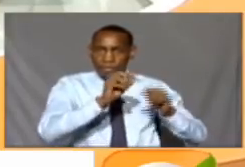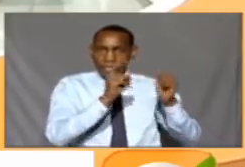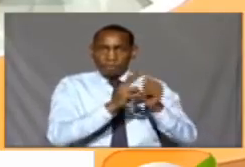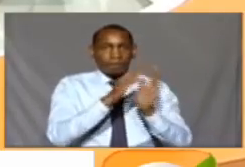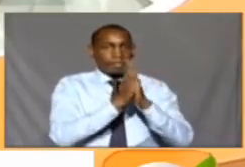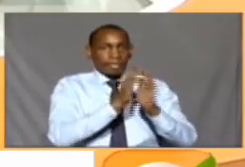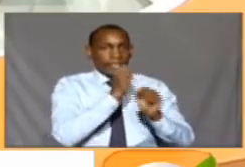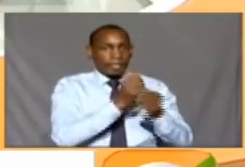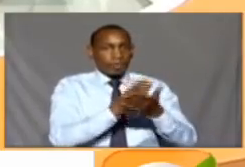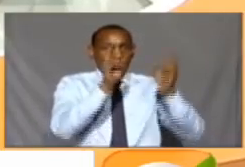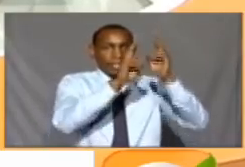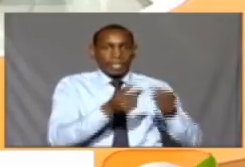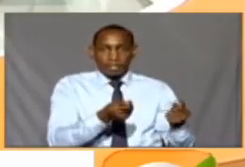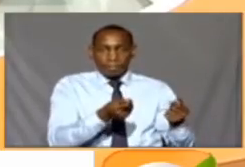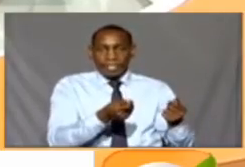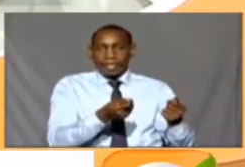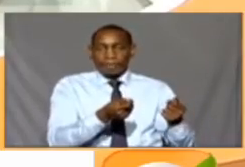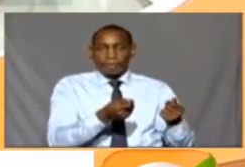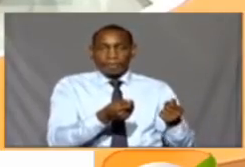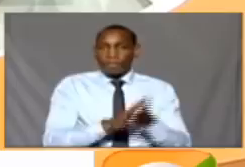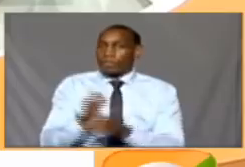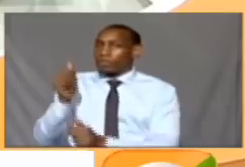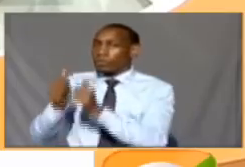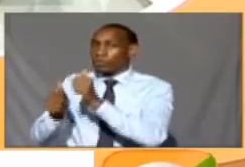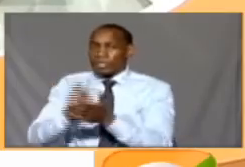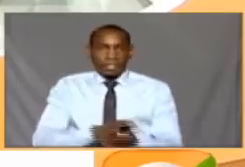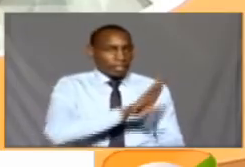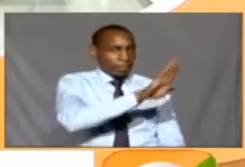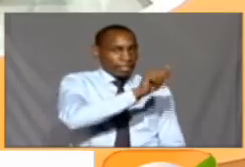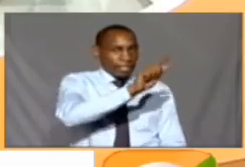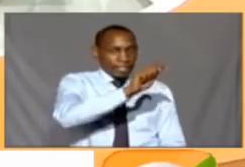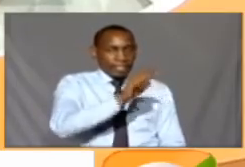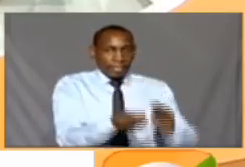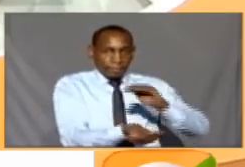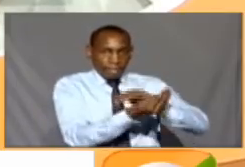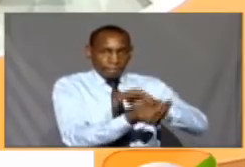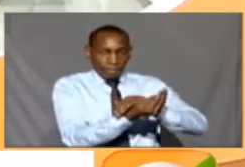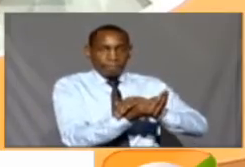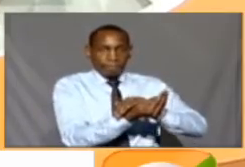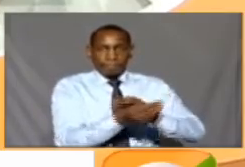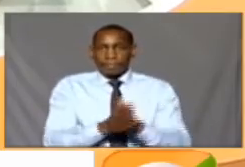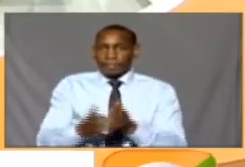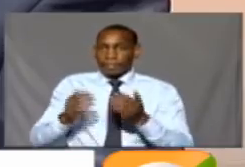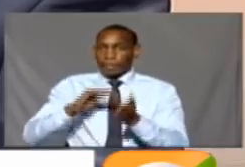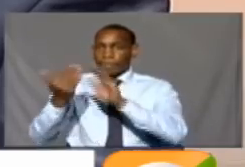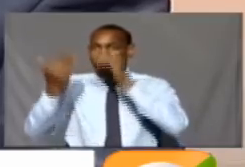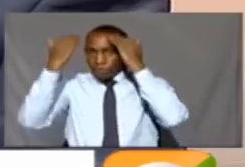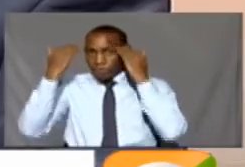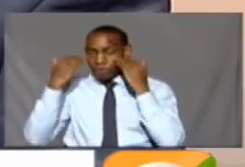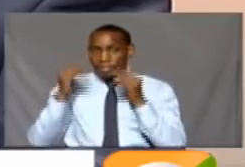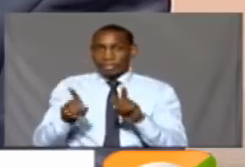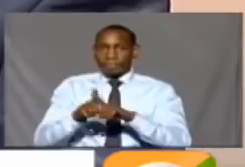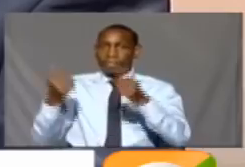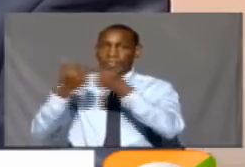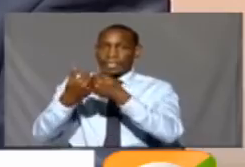an international media house as well. Why? Which one is that? The BAT bribery allegation. I'm in court. I have sued them. They have